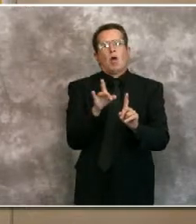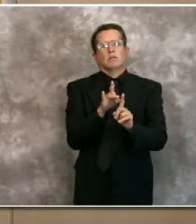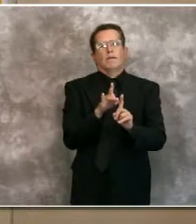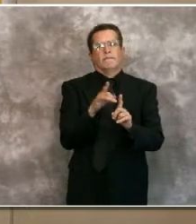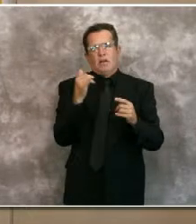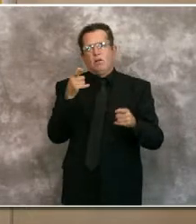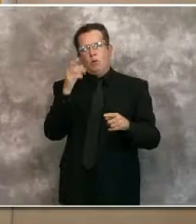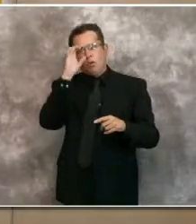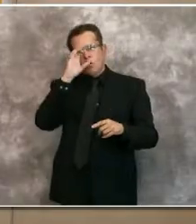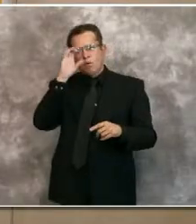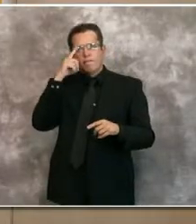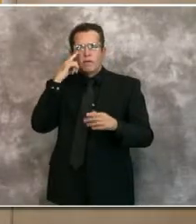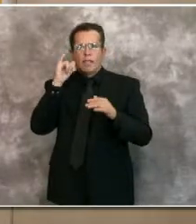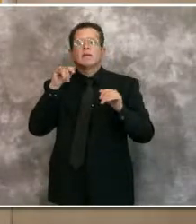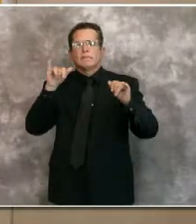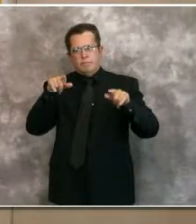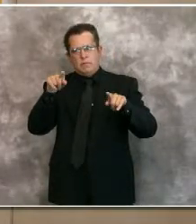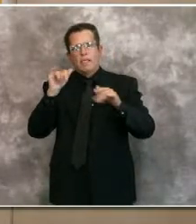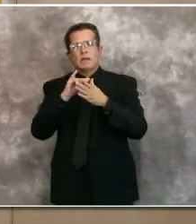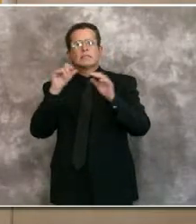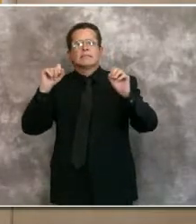slide.